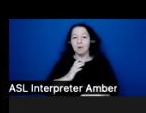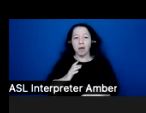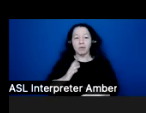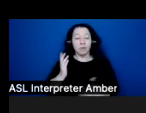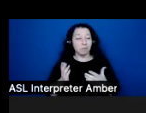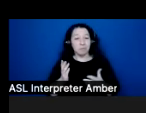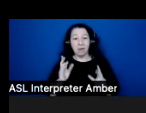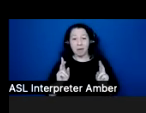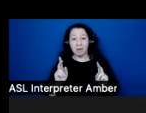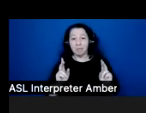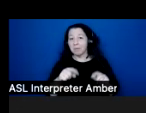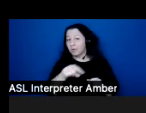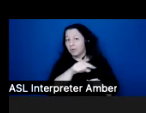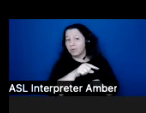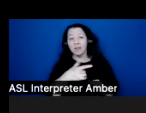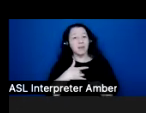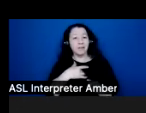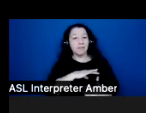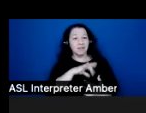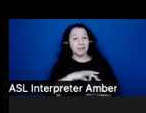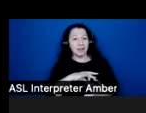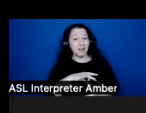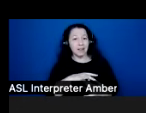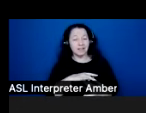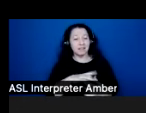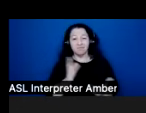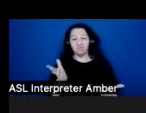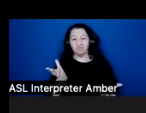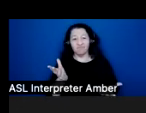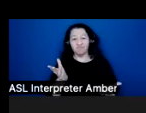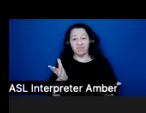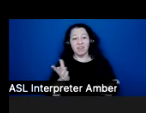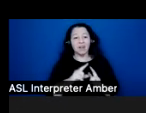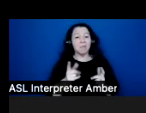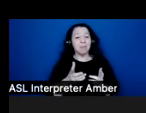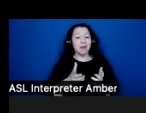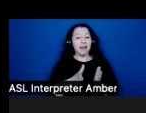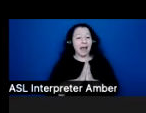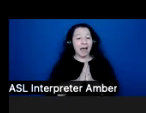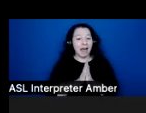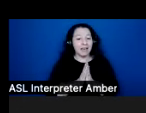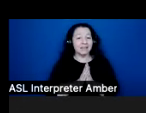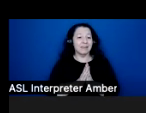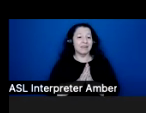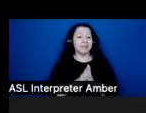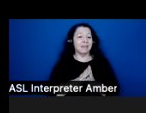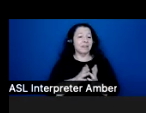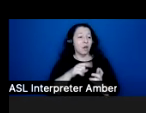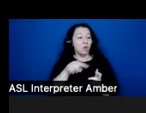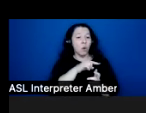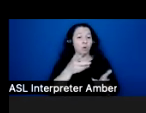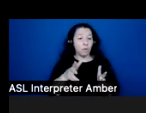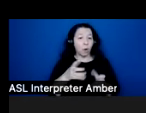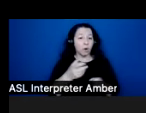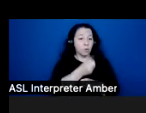folks who don't feel really connected, but asking elected potentials, tribal council